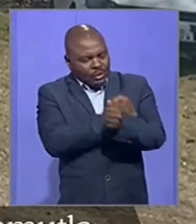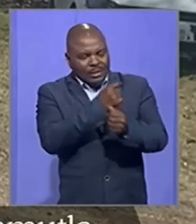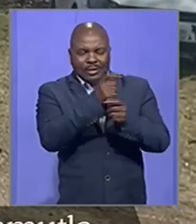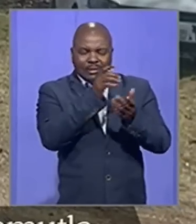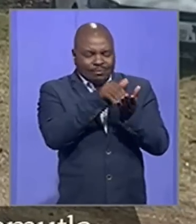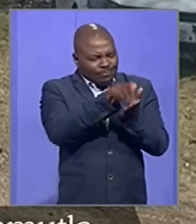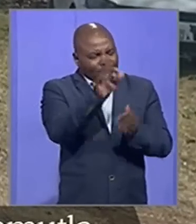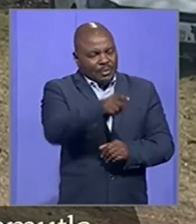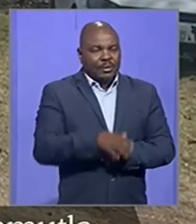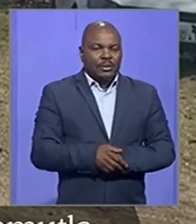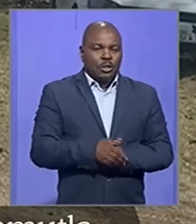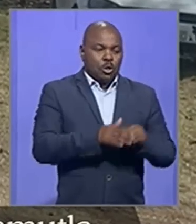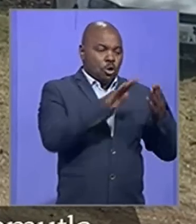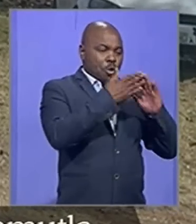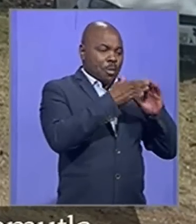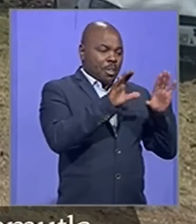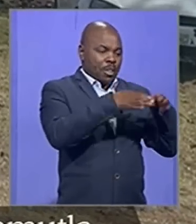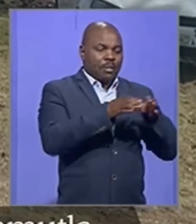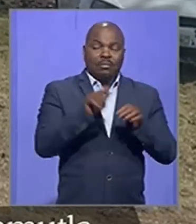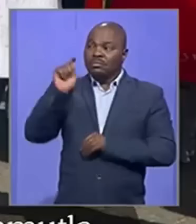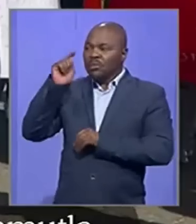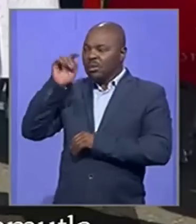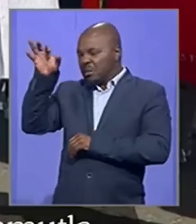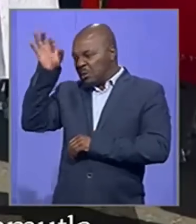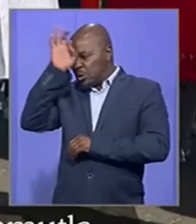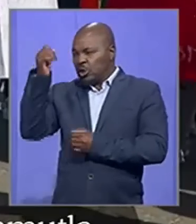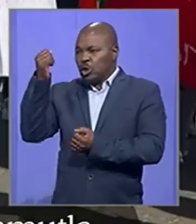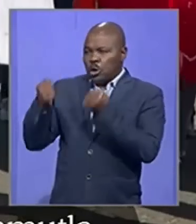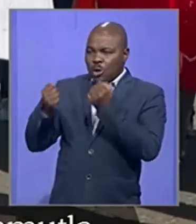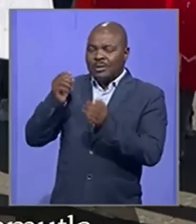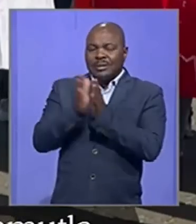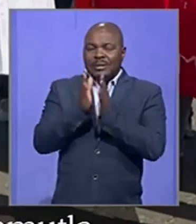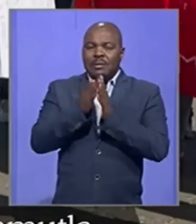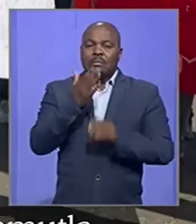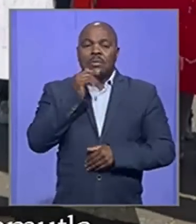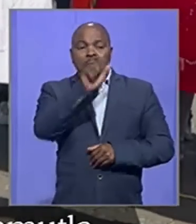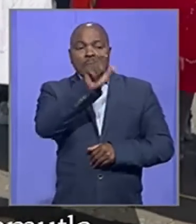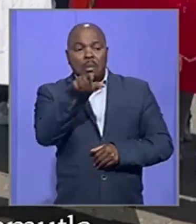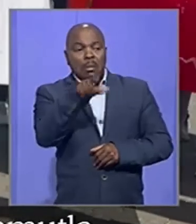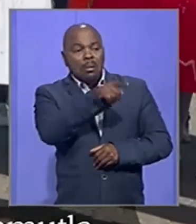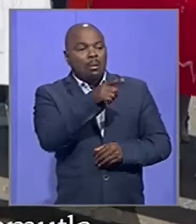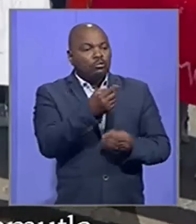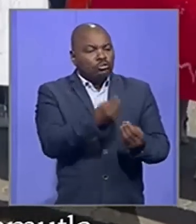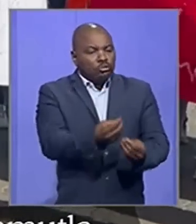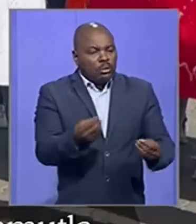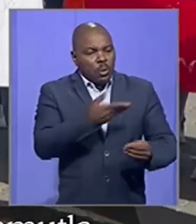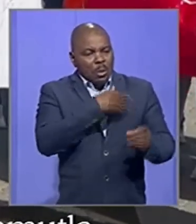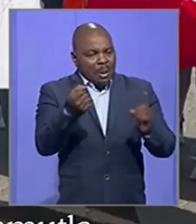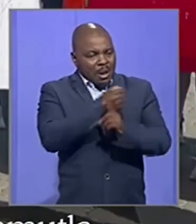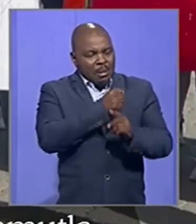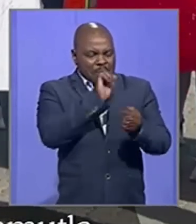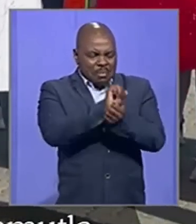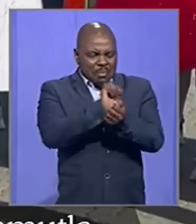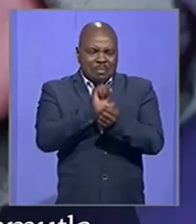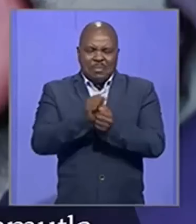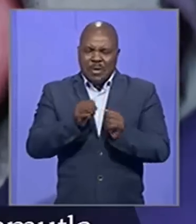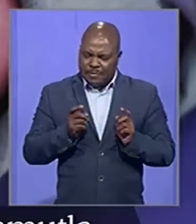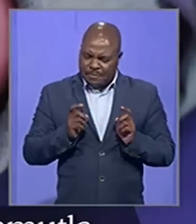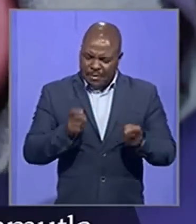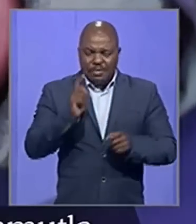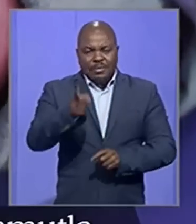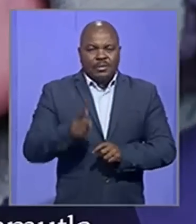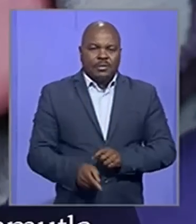Mekgatlo e ipileditse ho makala a toka ho potlakisa ho nka mehato kgahlano le bahlekefetsi ba bana le basadi. E boetse e bontshitse